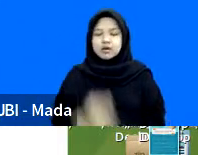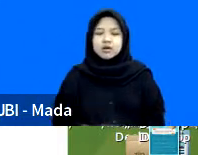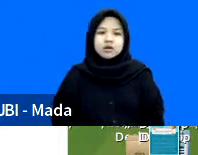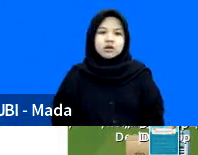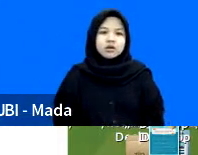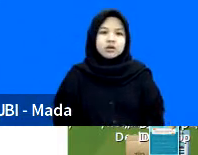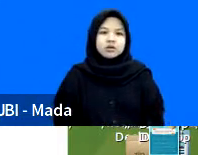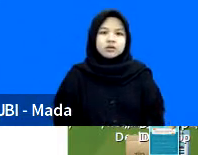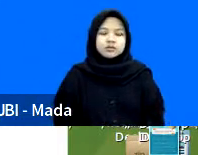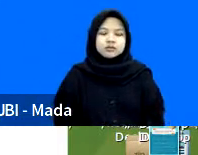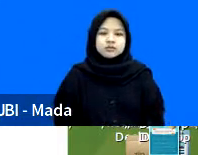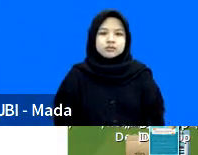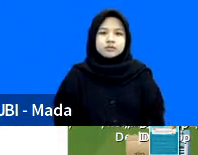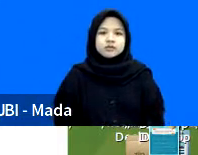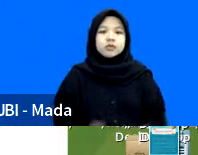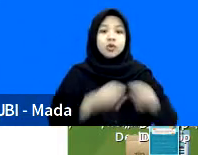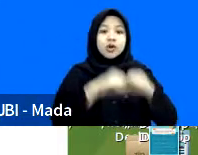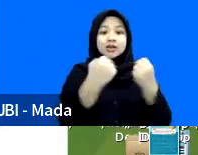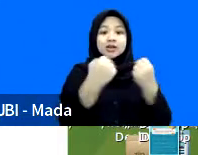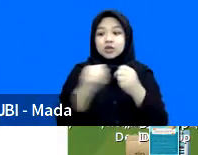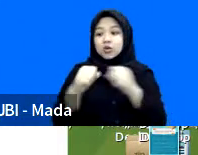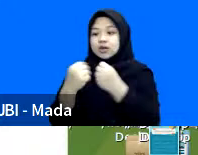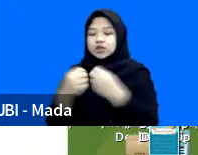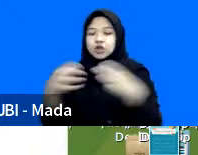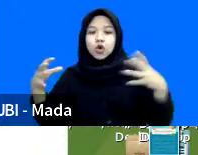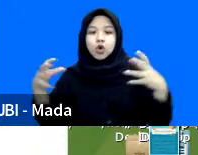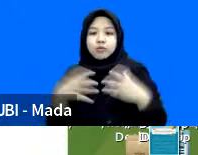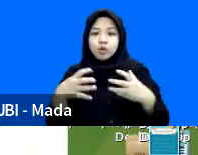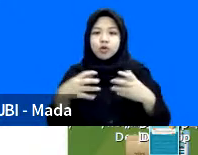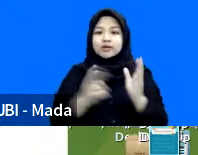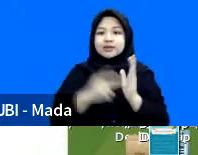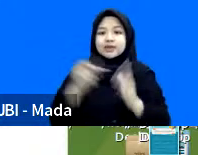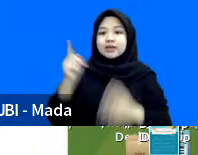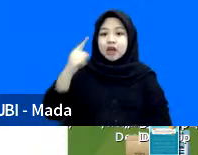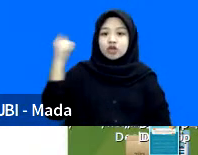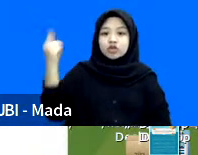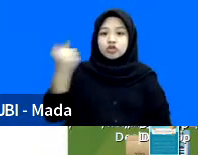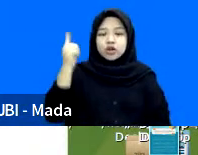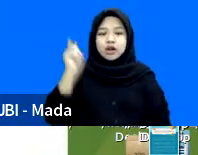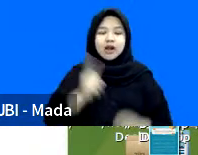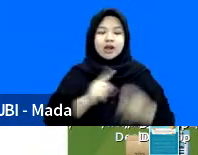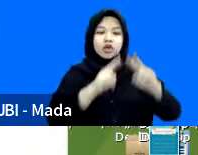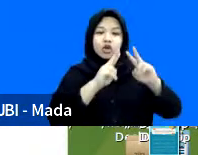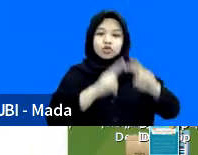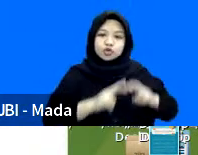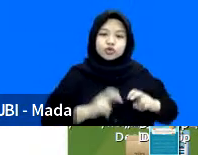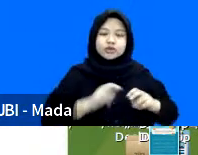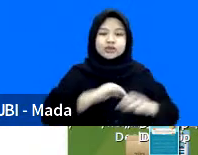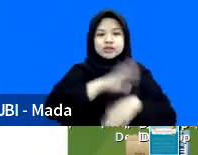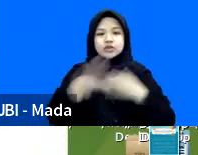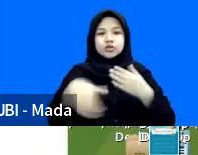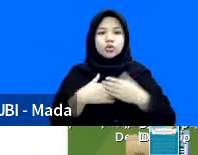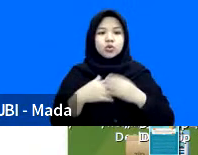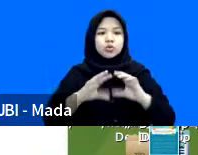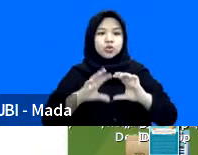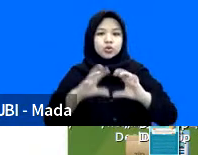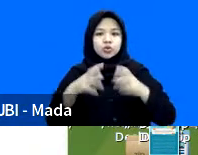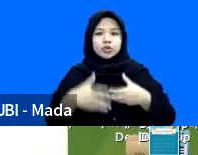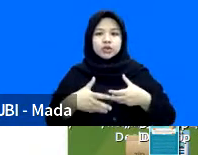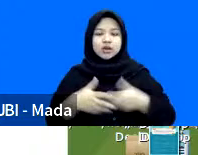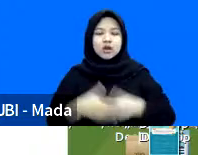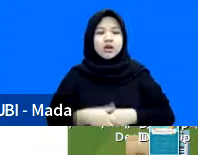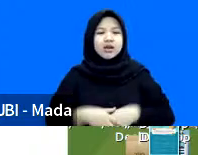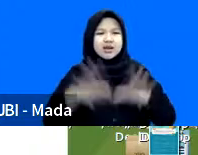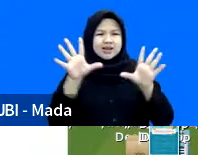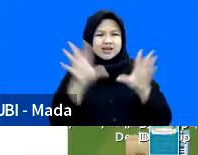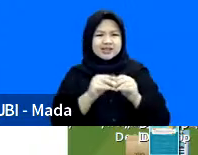conducted research studies. It has collated research studies done by other people across the world. And the conclusion is extremely clear